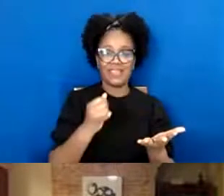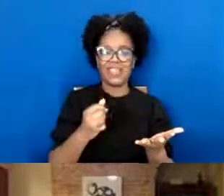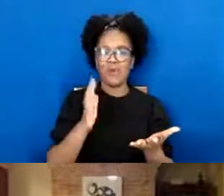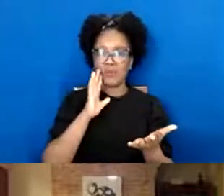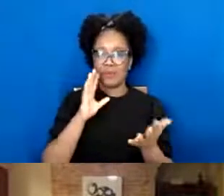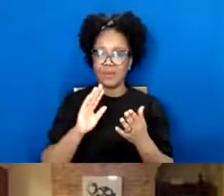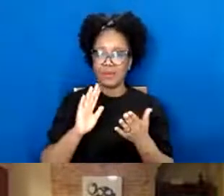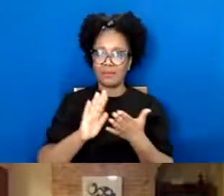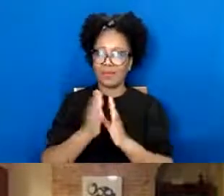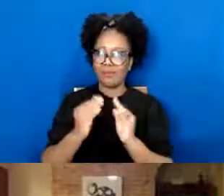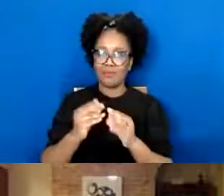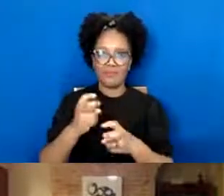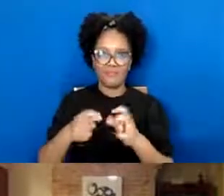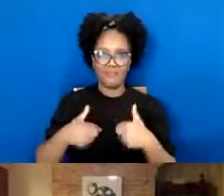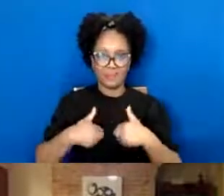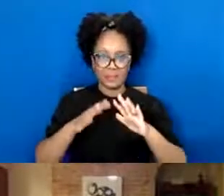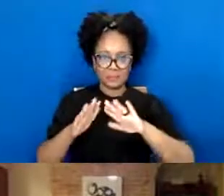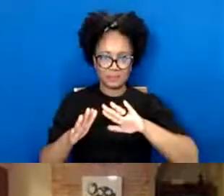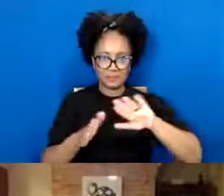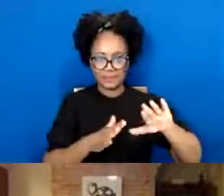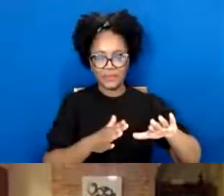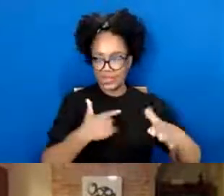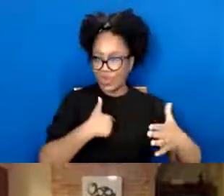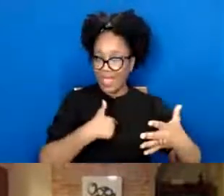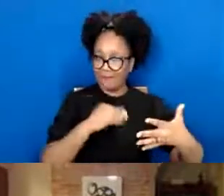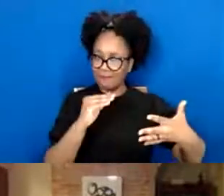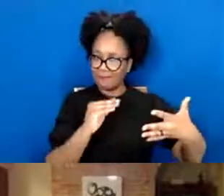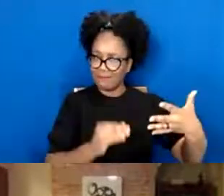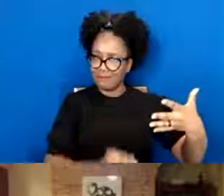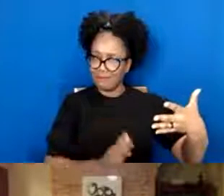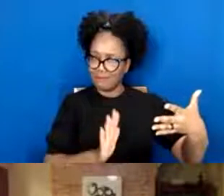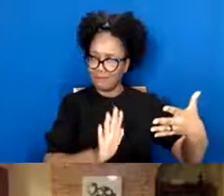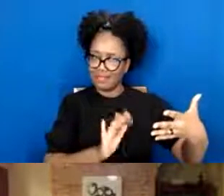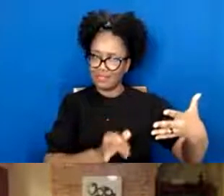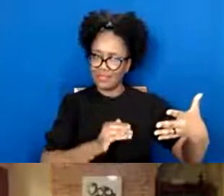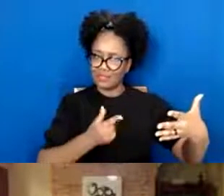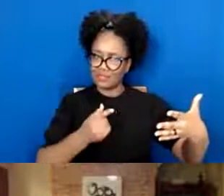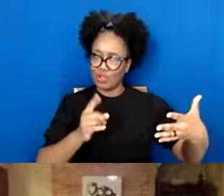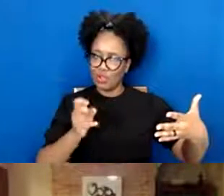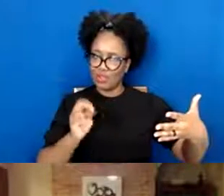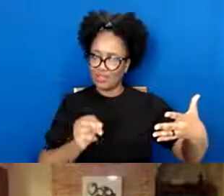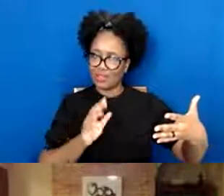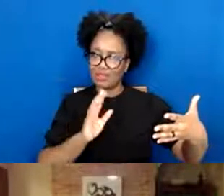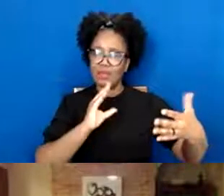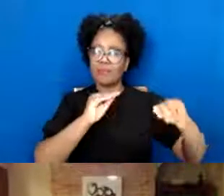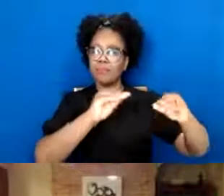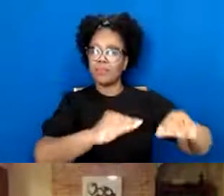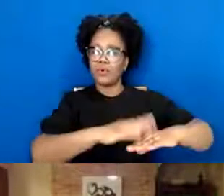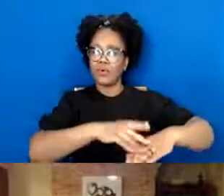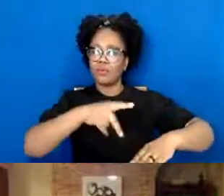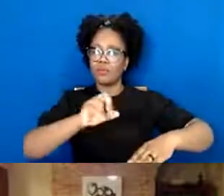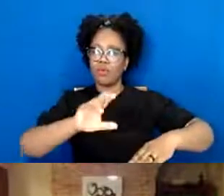lot of stuff from the garden. We're putting it on our porch. If you stay where we stay, we would just bring shit, put it all on the porch before we moved it to grandmama's